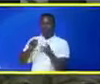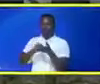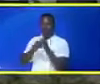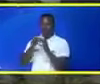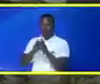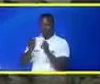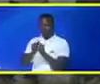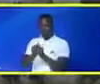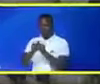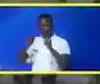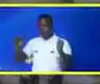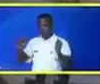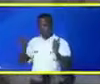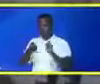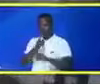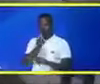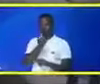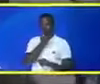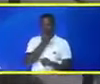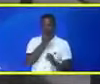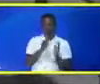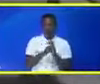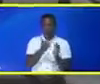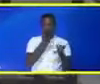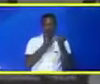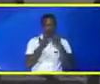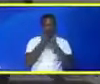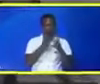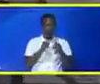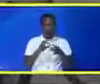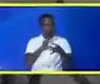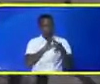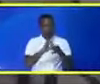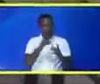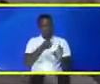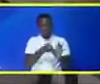yourself from wrong, ungodly associations.